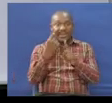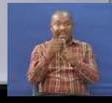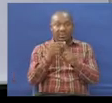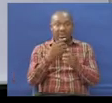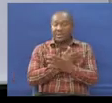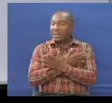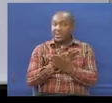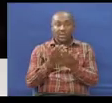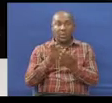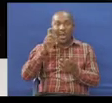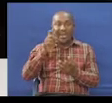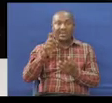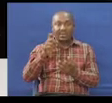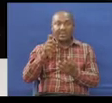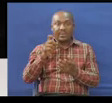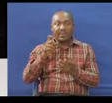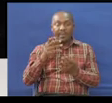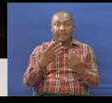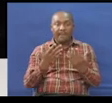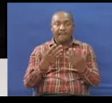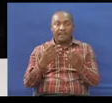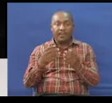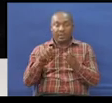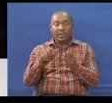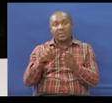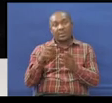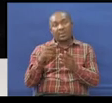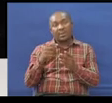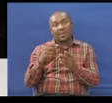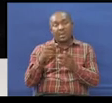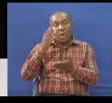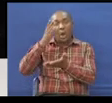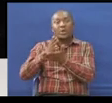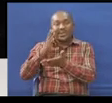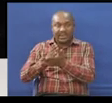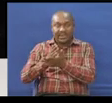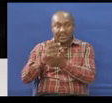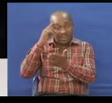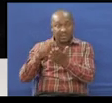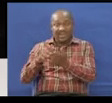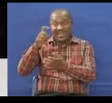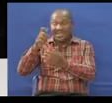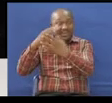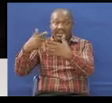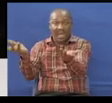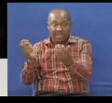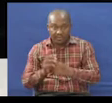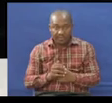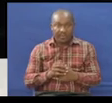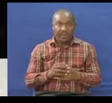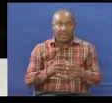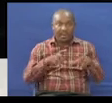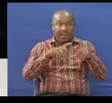call the constant term. Now, if the constant term of our equation x squared is plus bx plus c is equal to 0